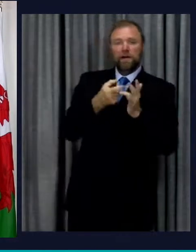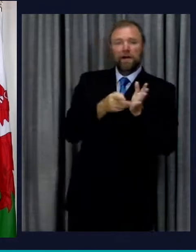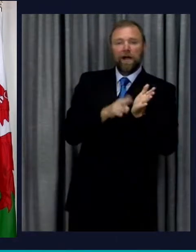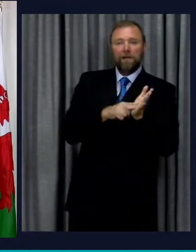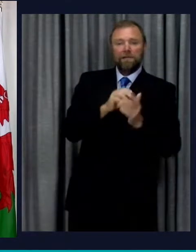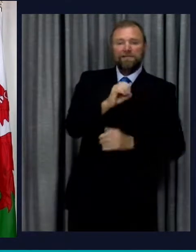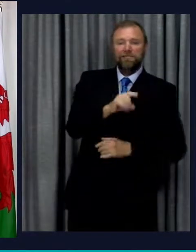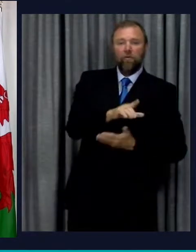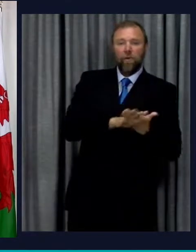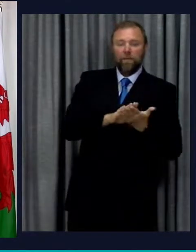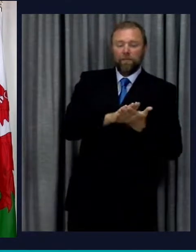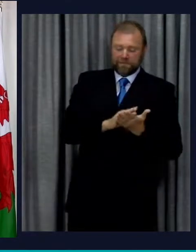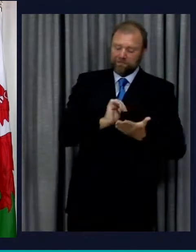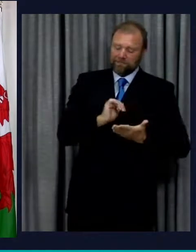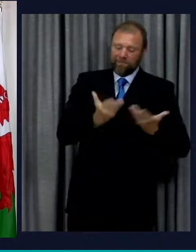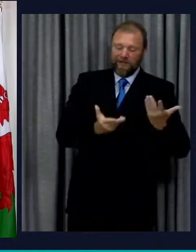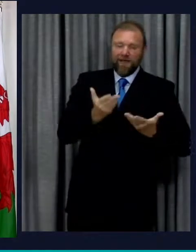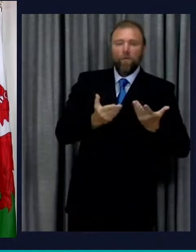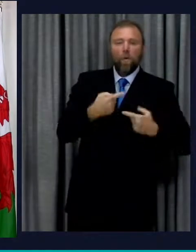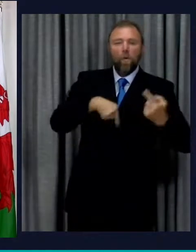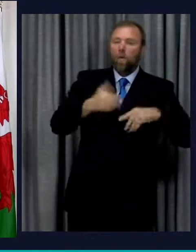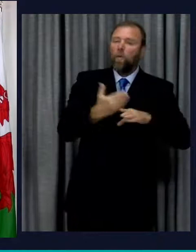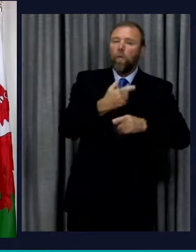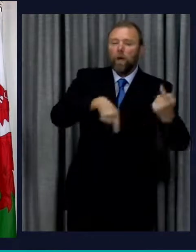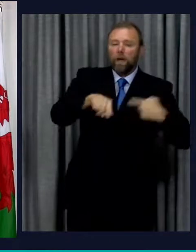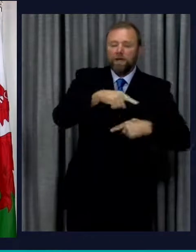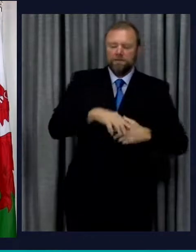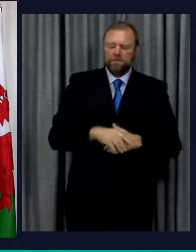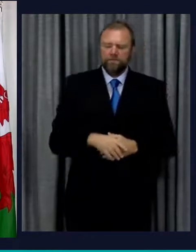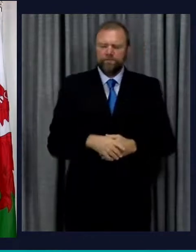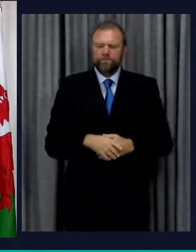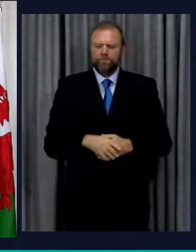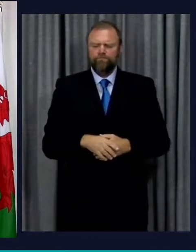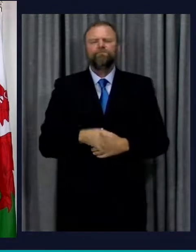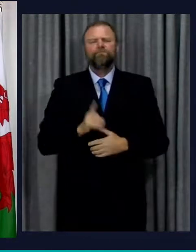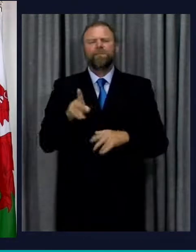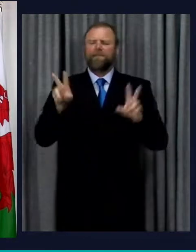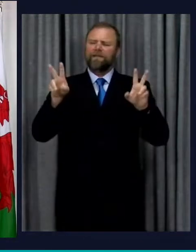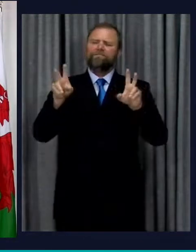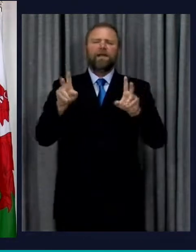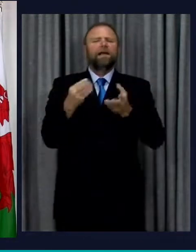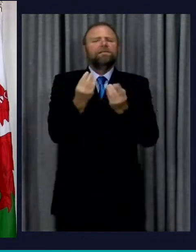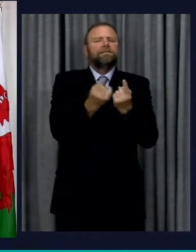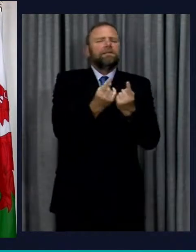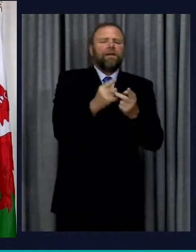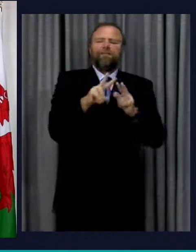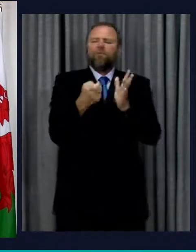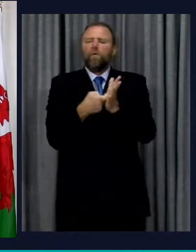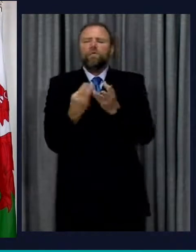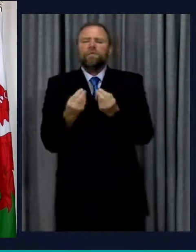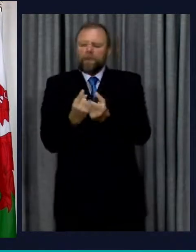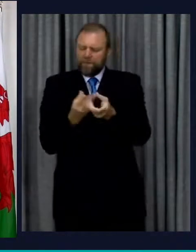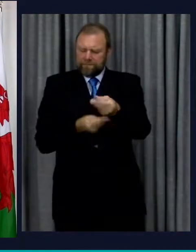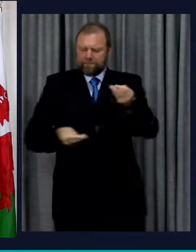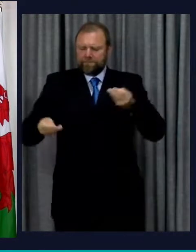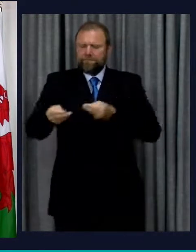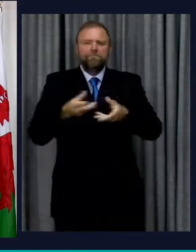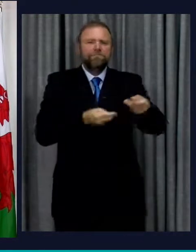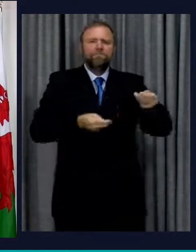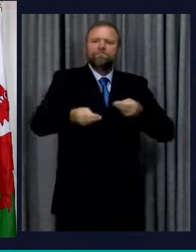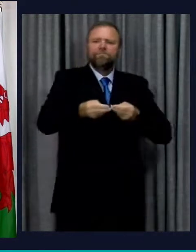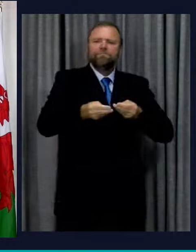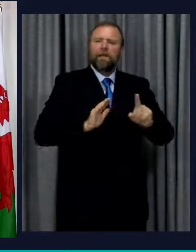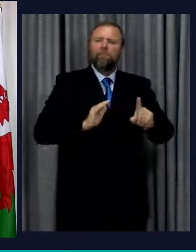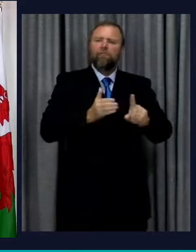people. We'll go on developing the something for something approach and strengthen our economic contract. If